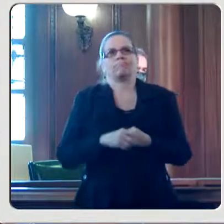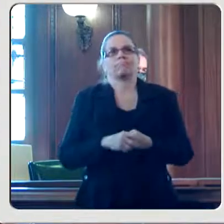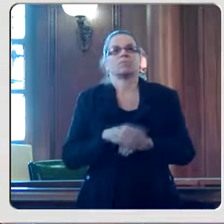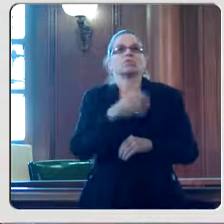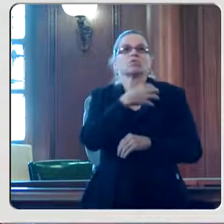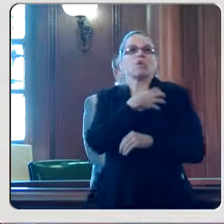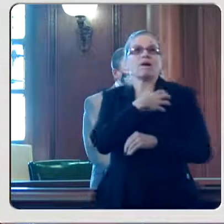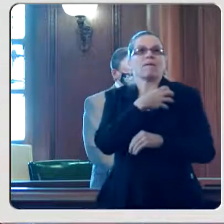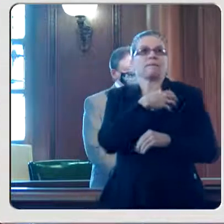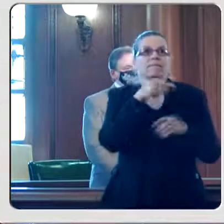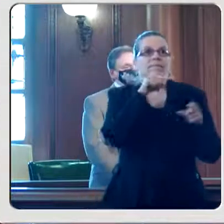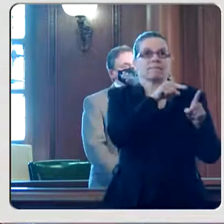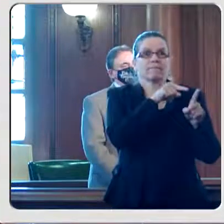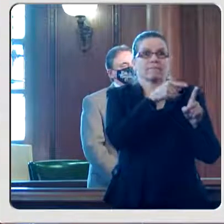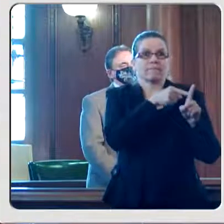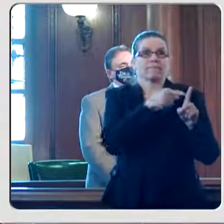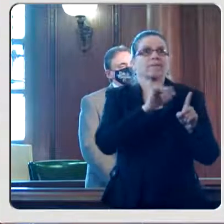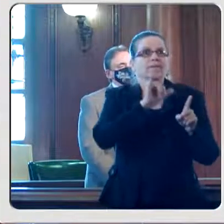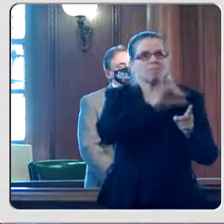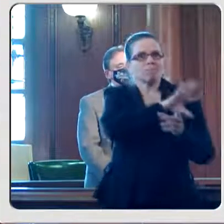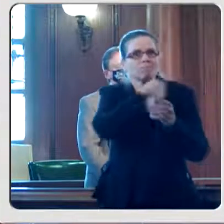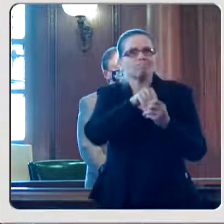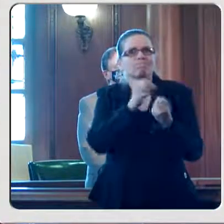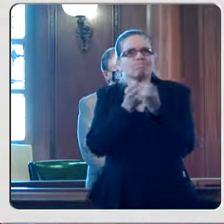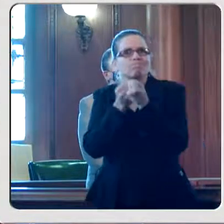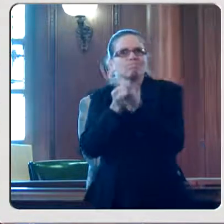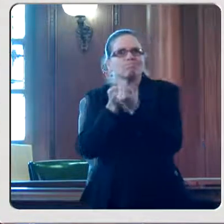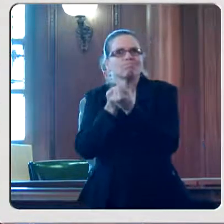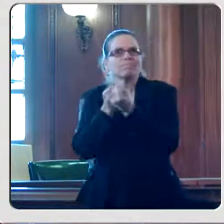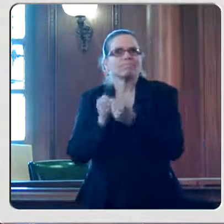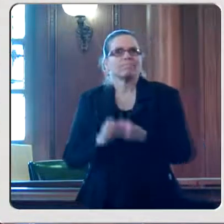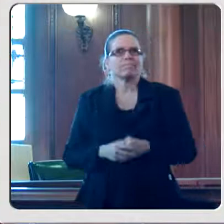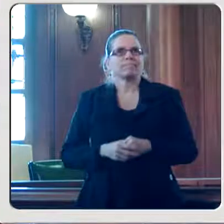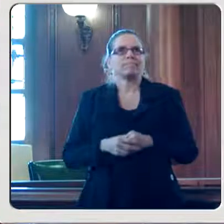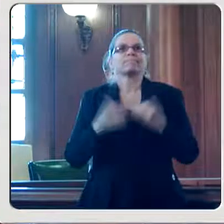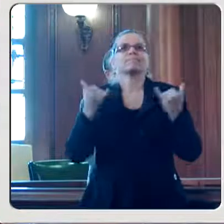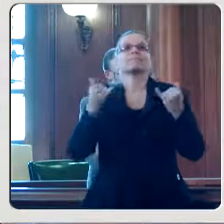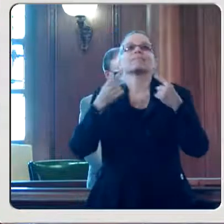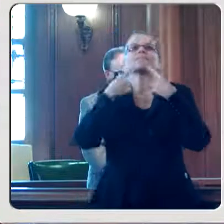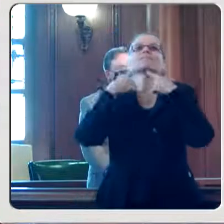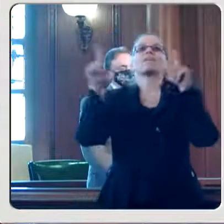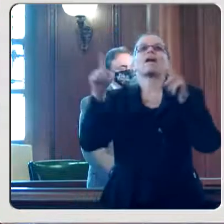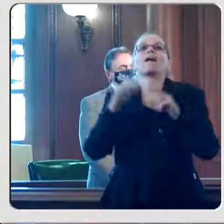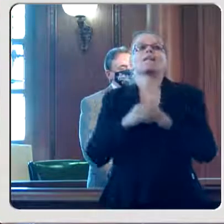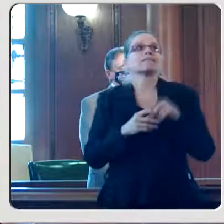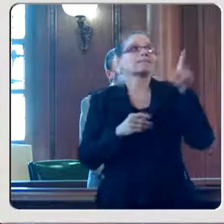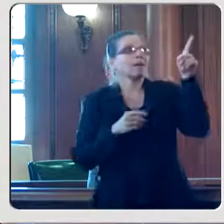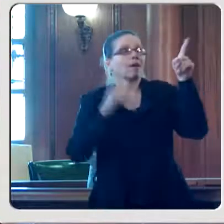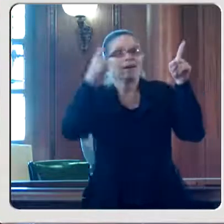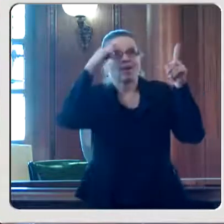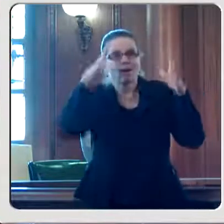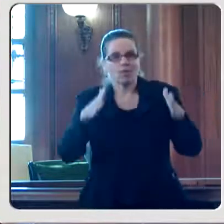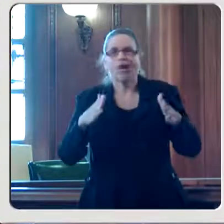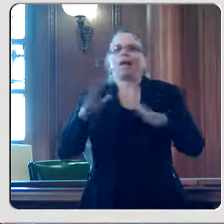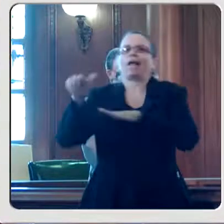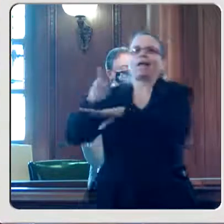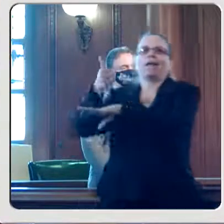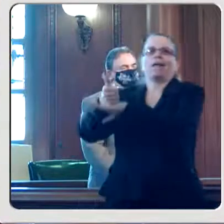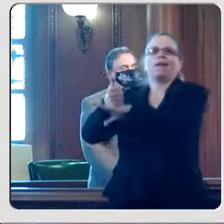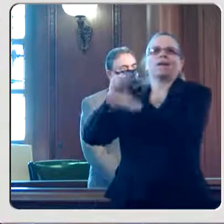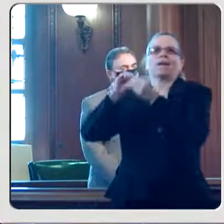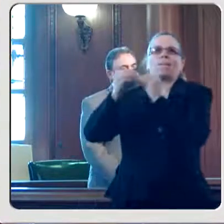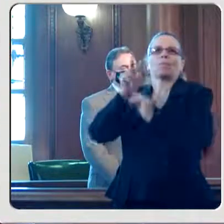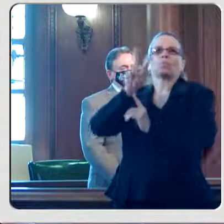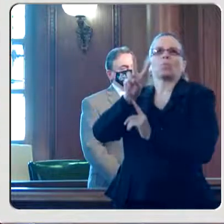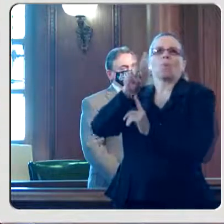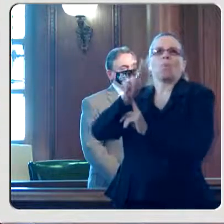others. We're pleased that the governor has set up a line where individuals can call. However, it's